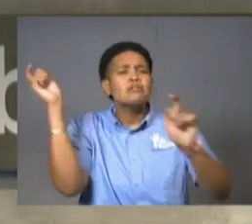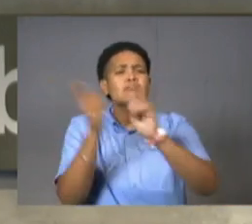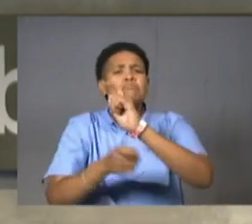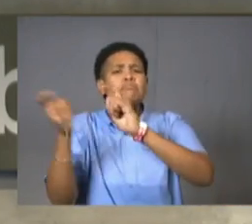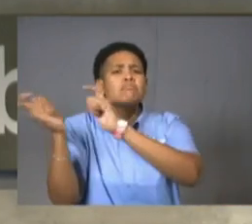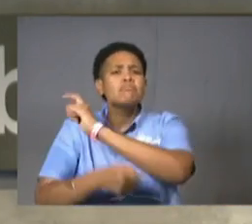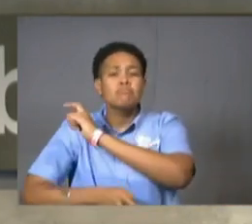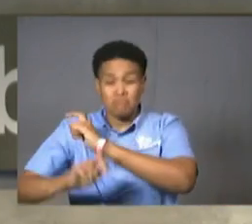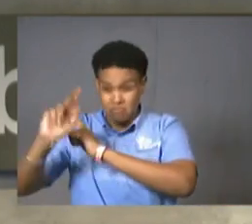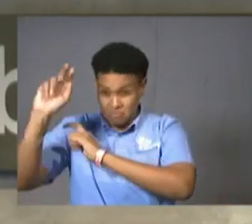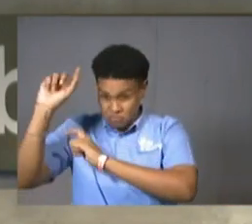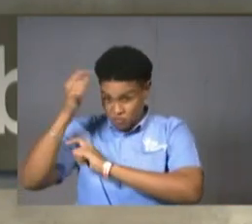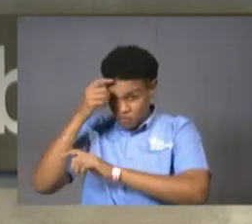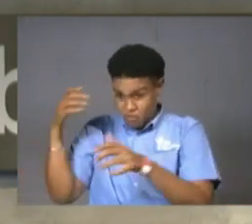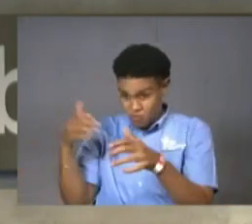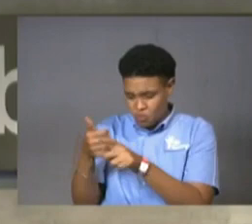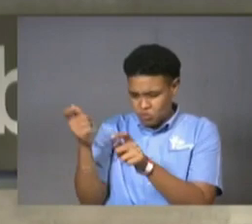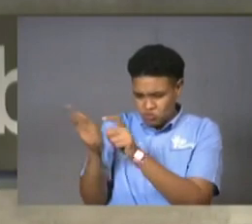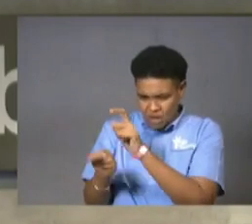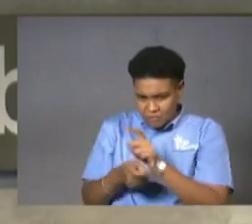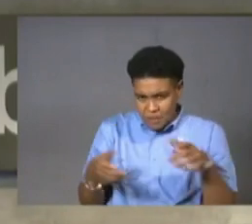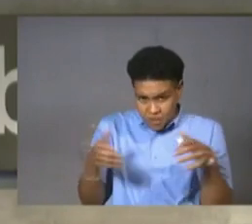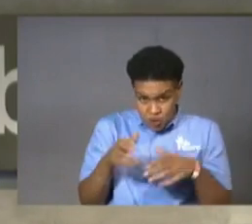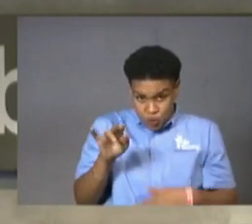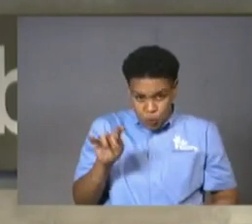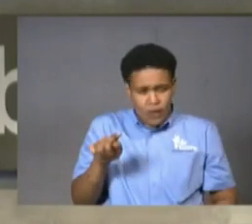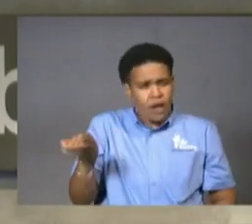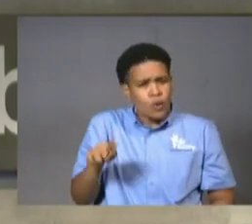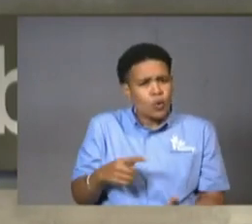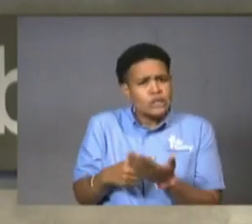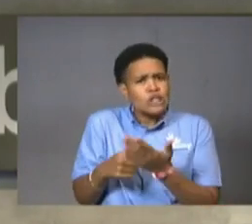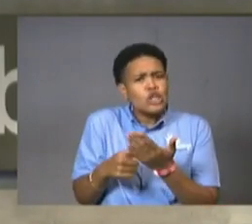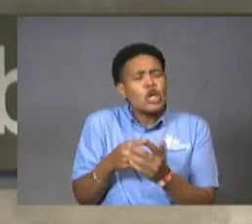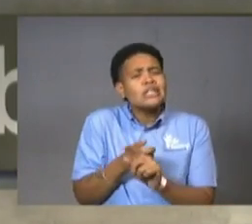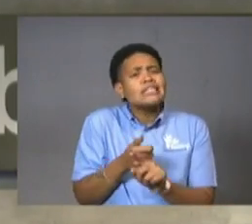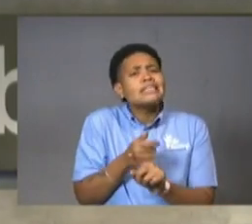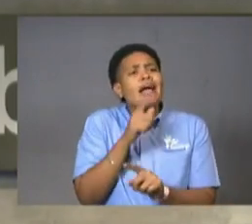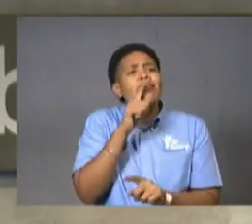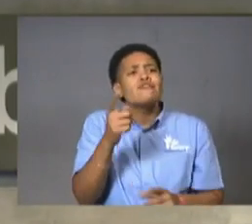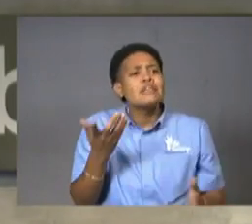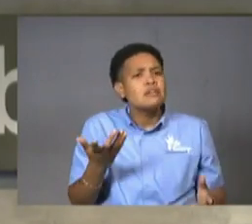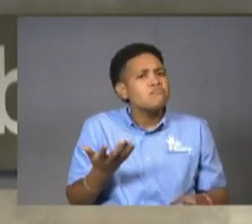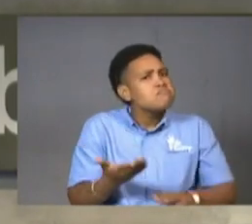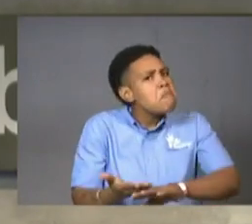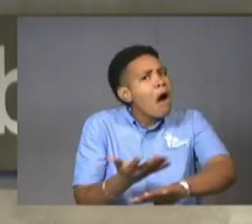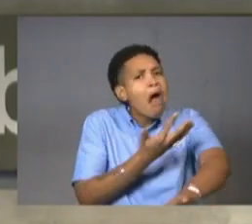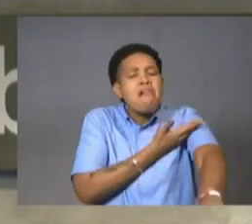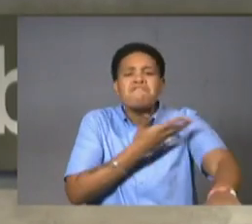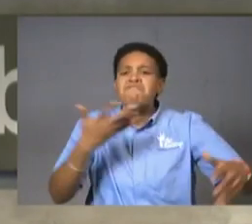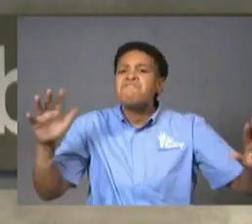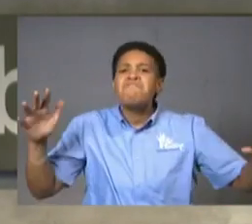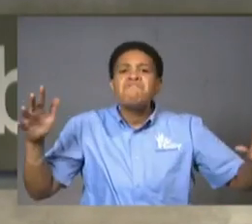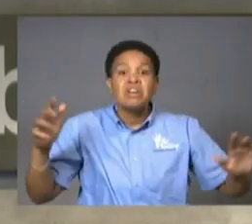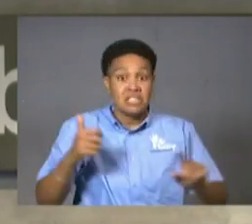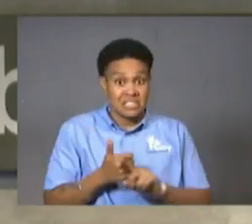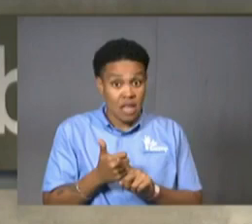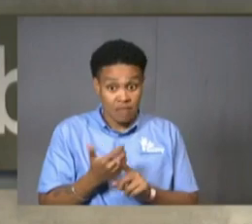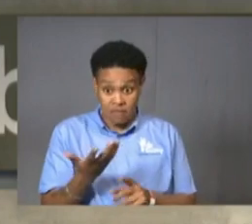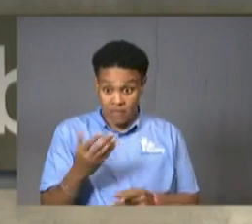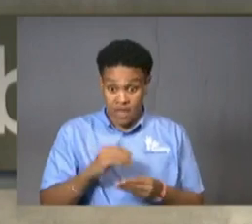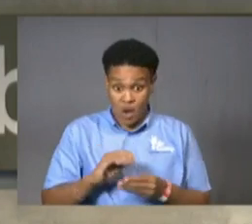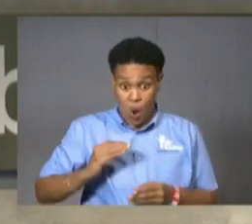the Public Sector Transformation Implementation Unit, and those discussions are far advanced. In our next term, we will